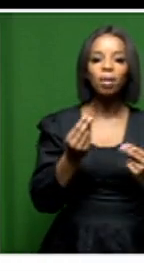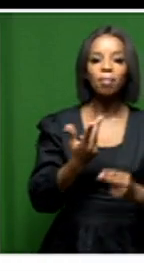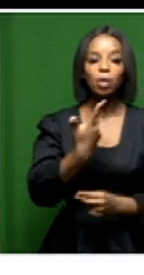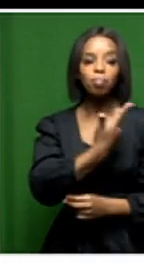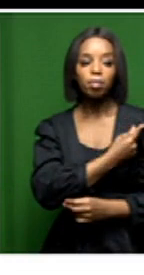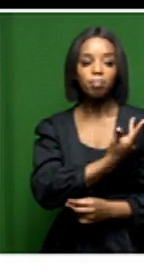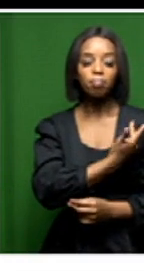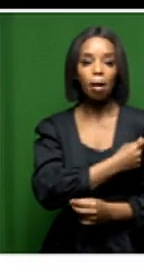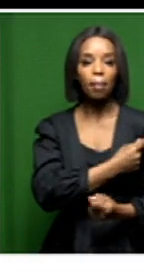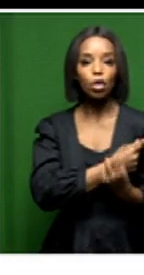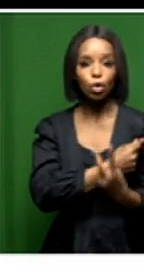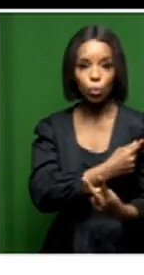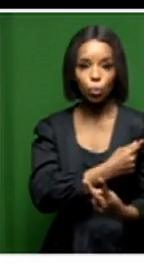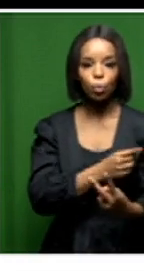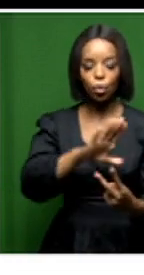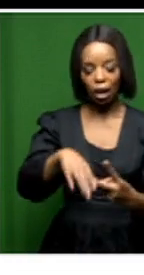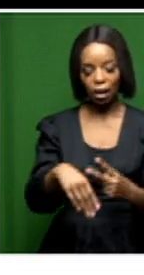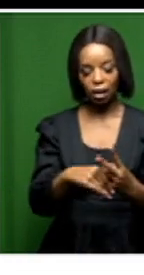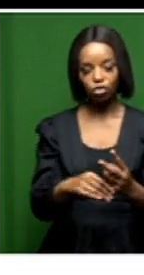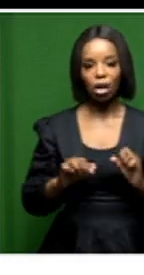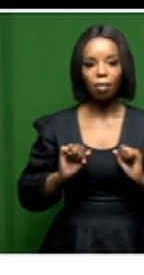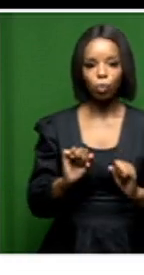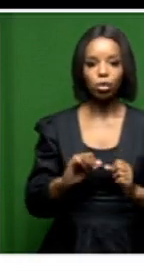mRNA regimen, plus an additional